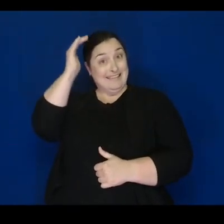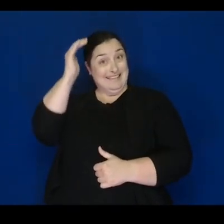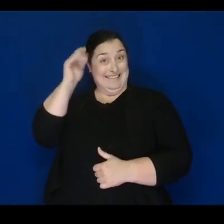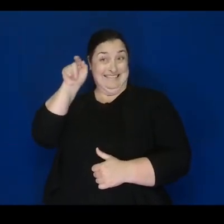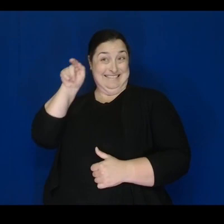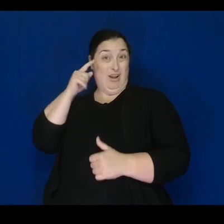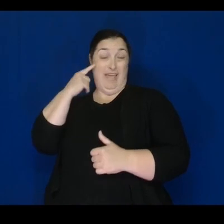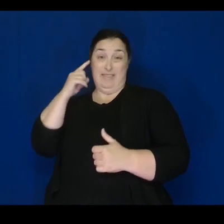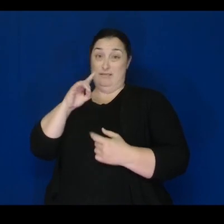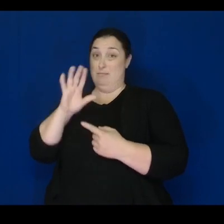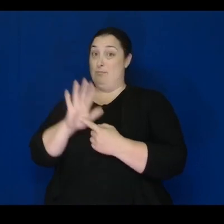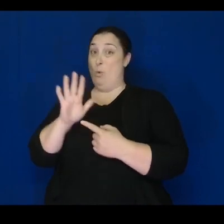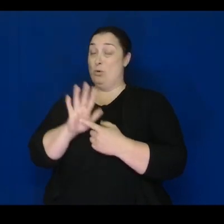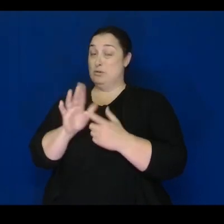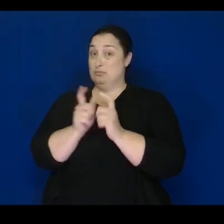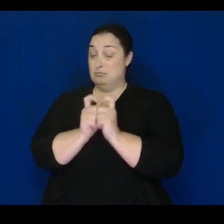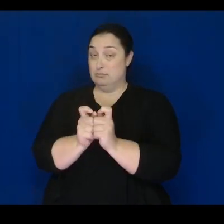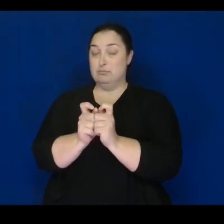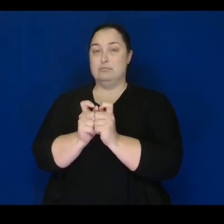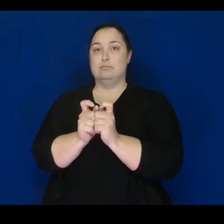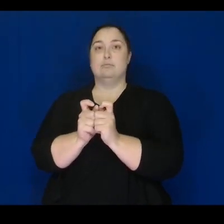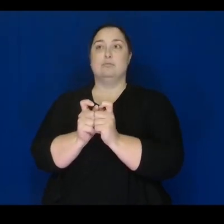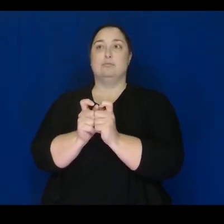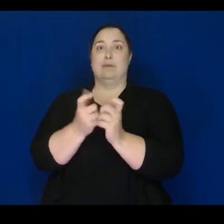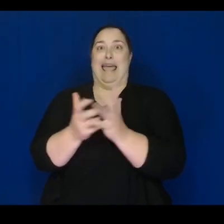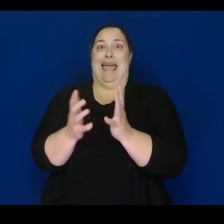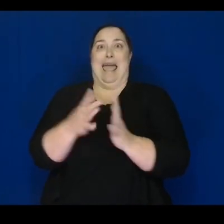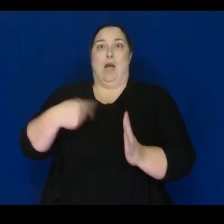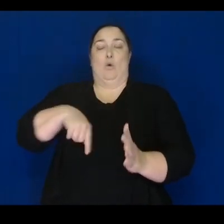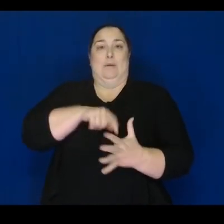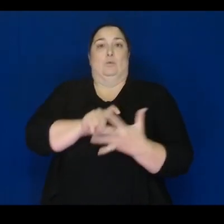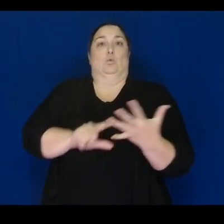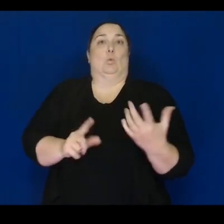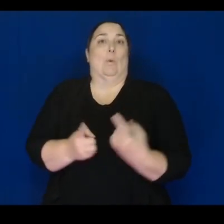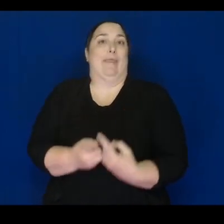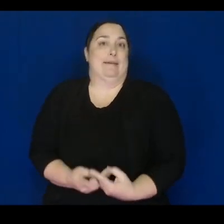and really critical in how we do things here.